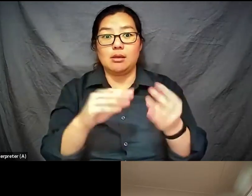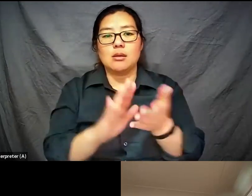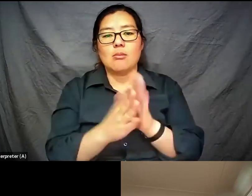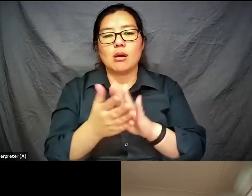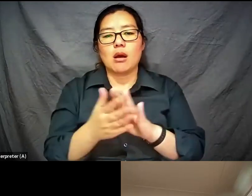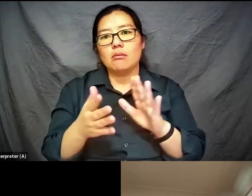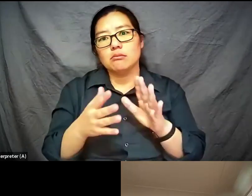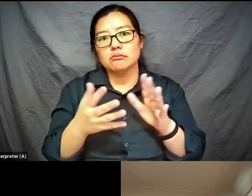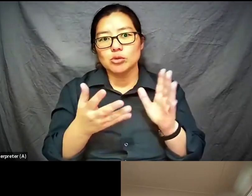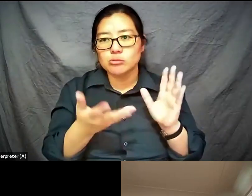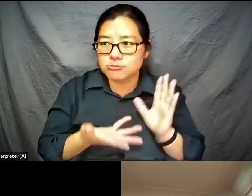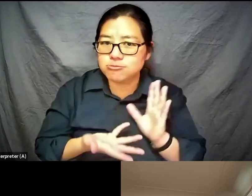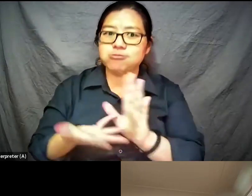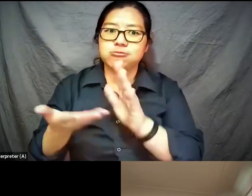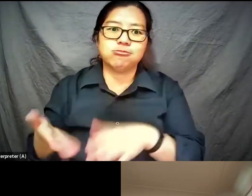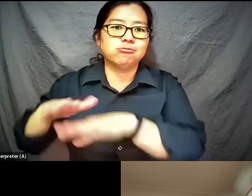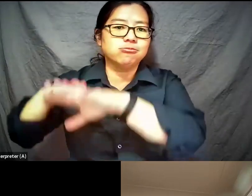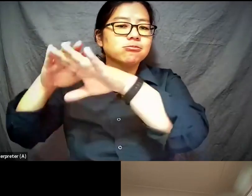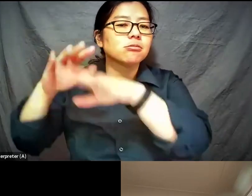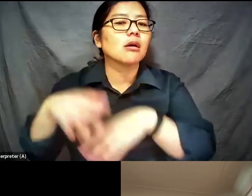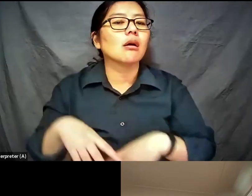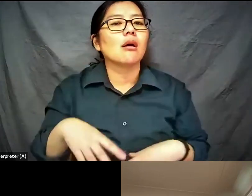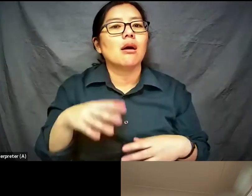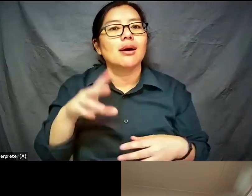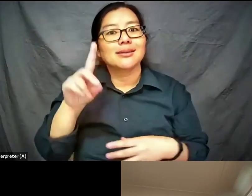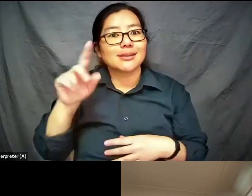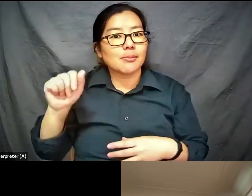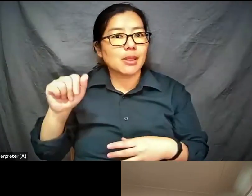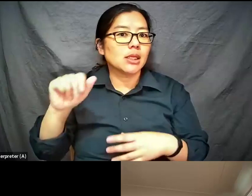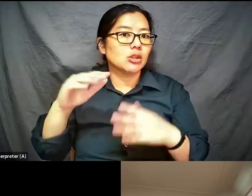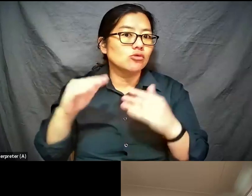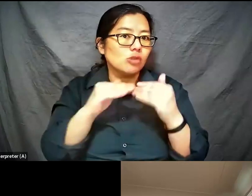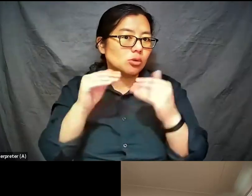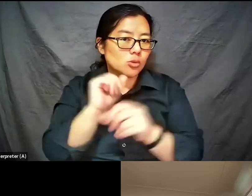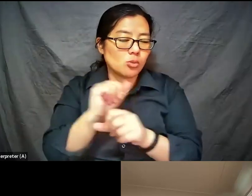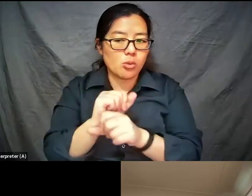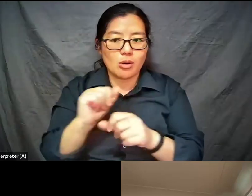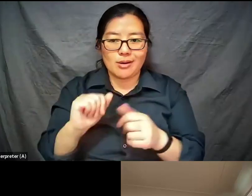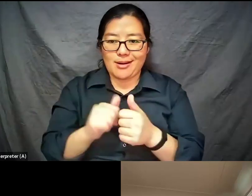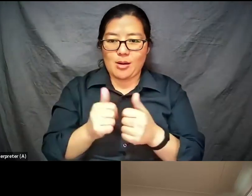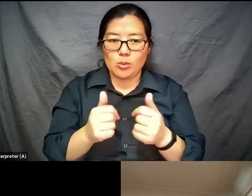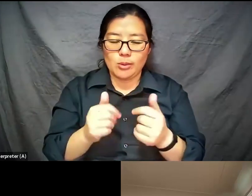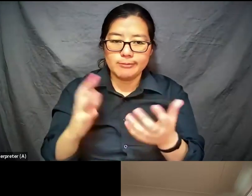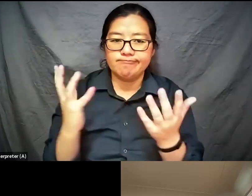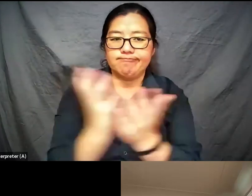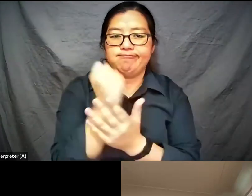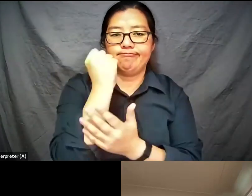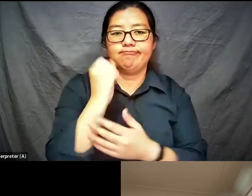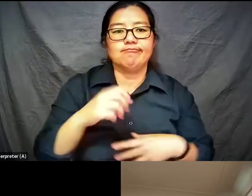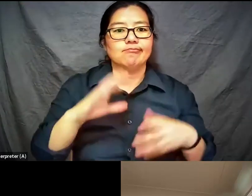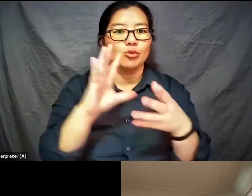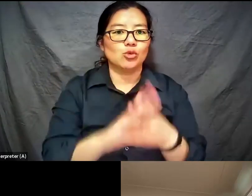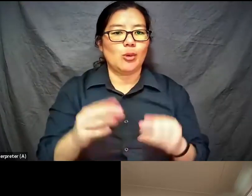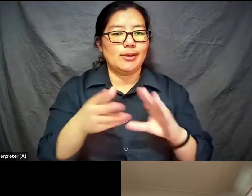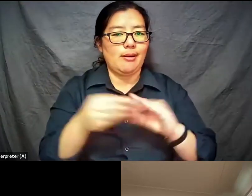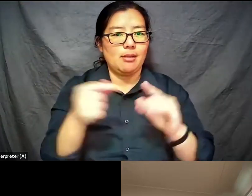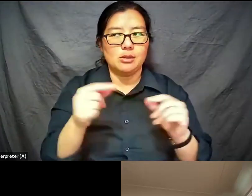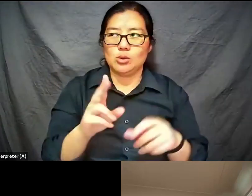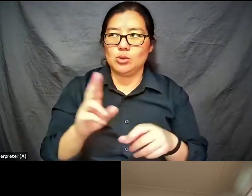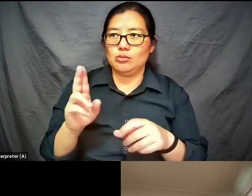Thank you, Jess. This is Alex speaking. I'd love to build on what you were sharing